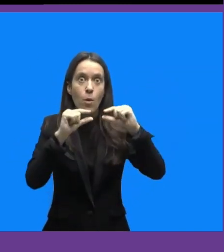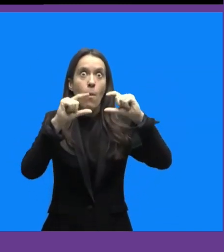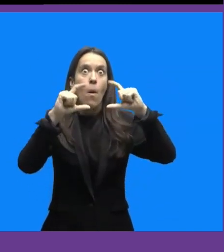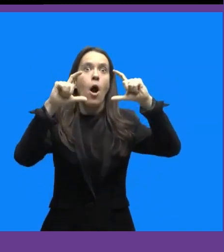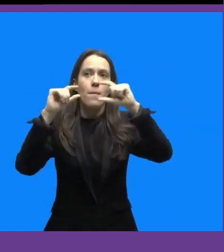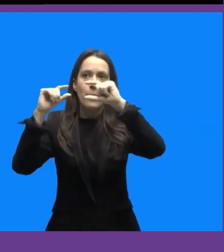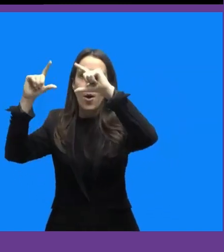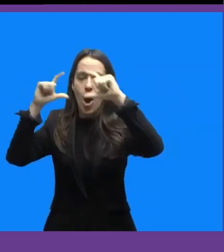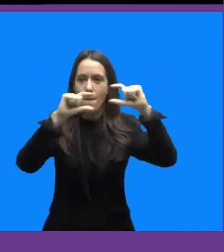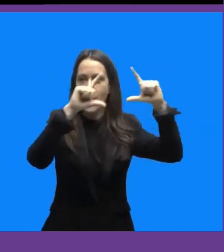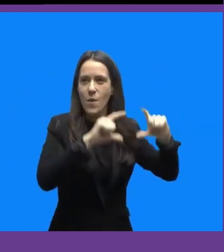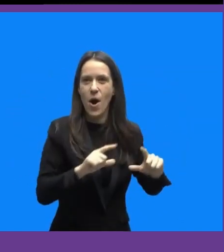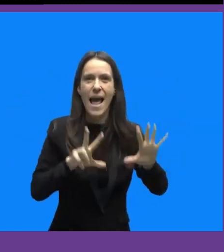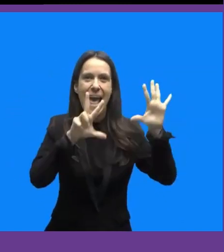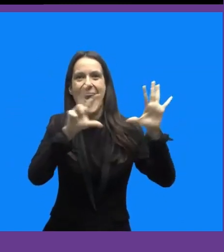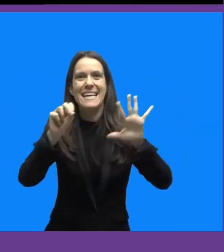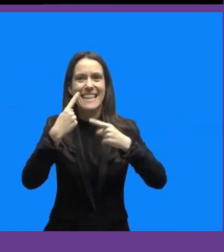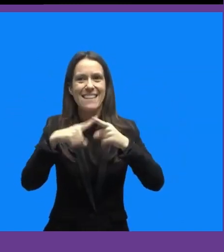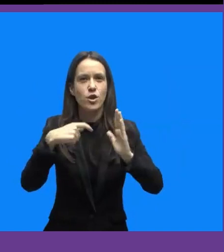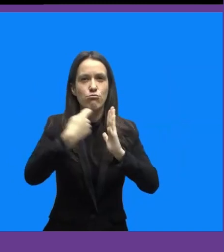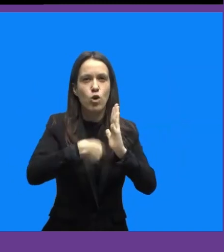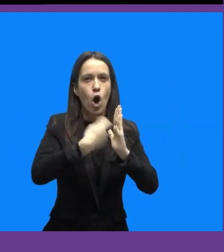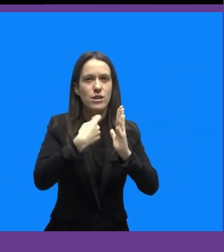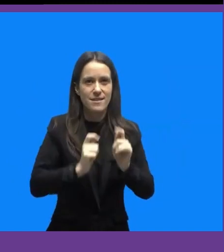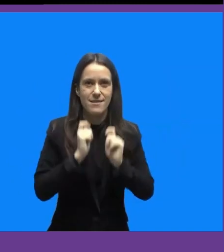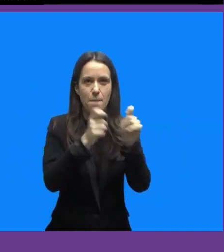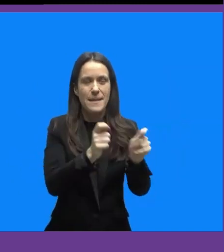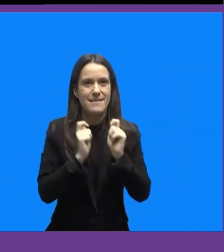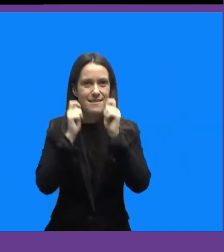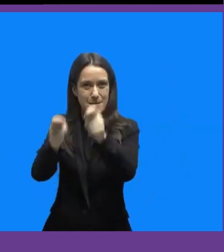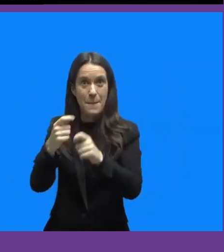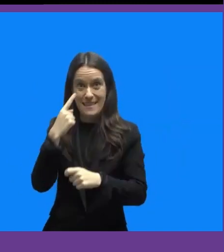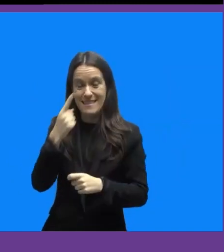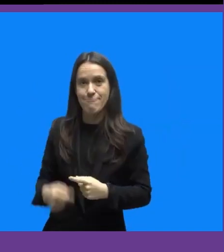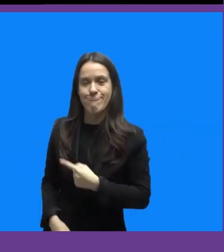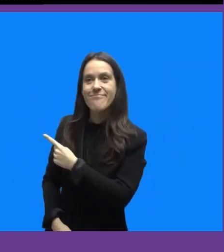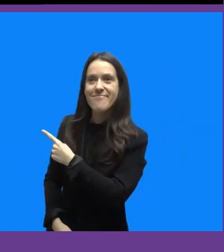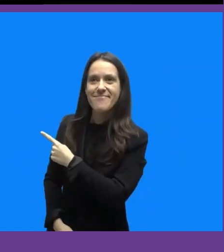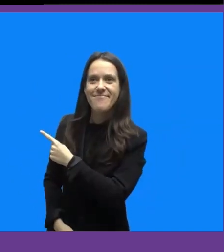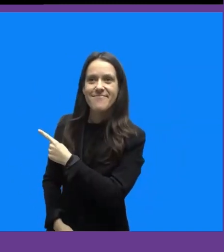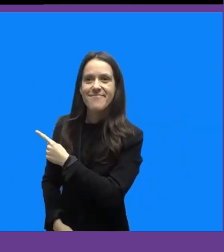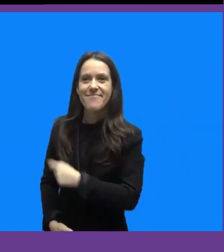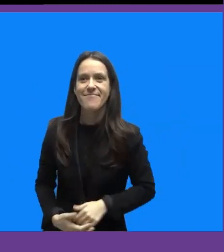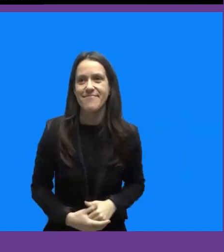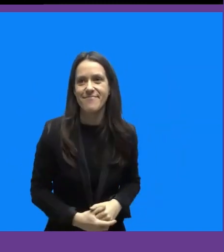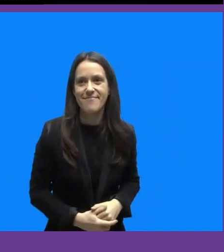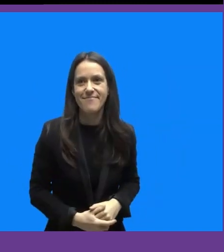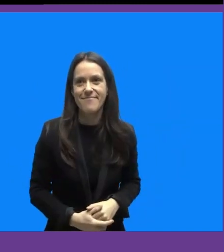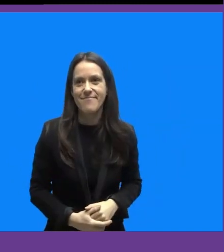80 projects that were submitted from right across the universities in Ireland. So disabilities,